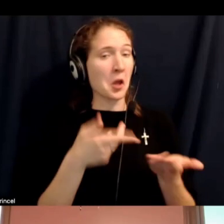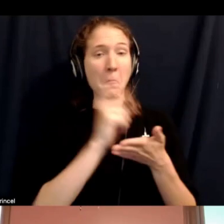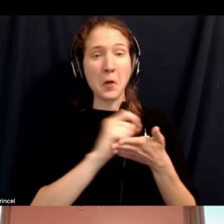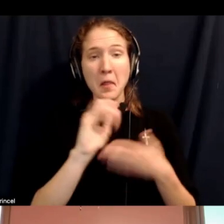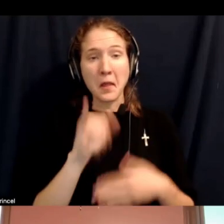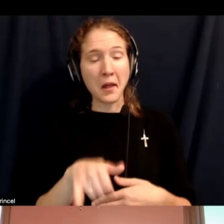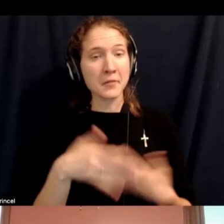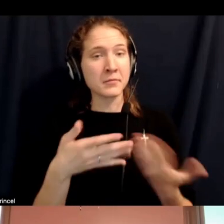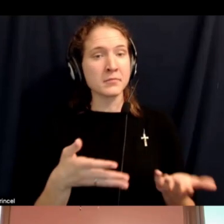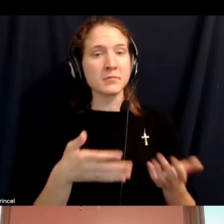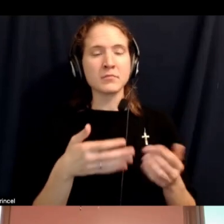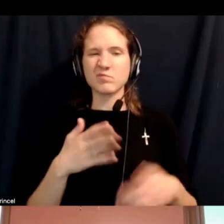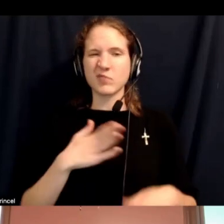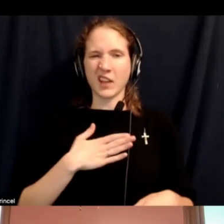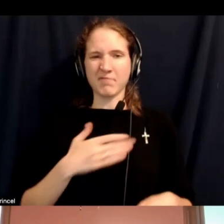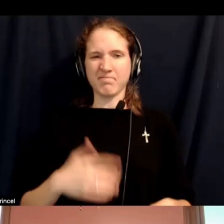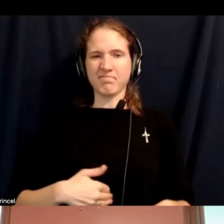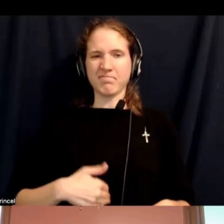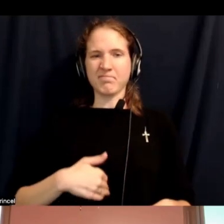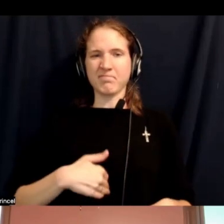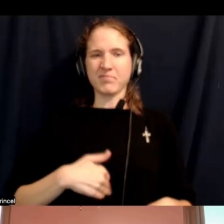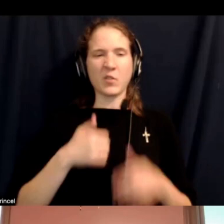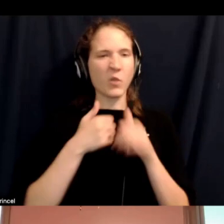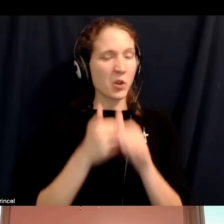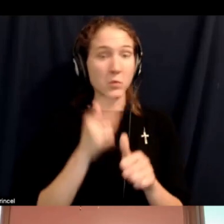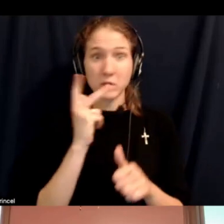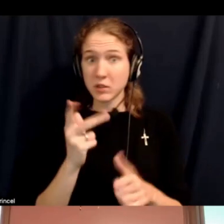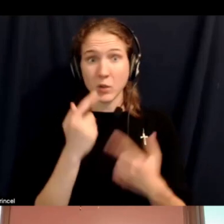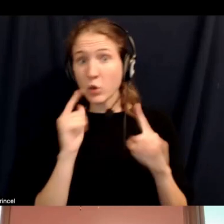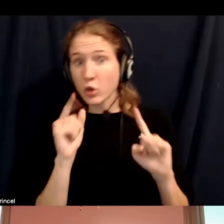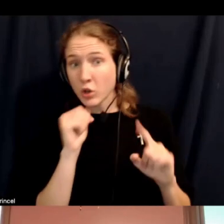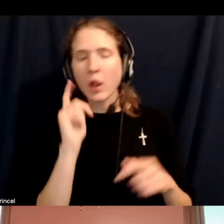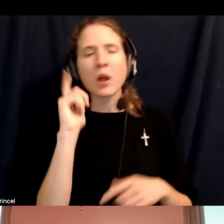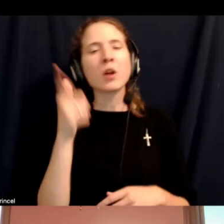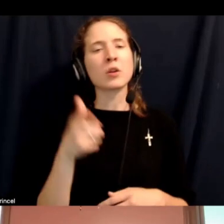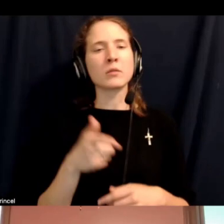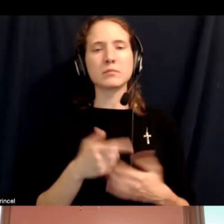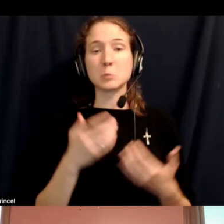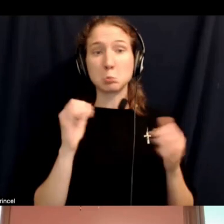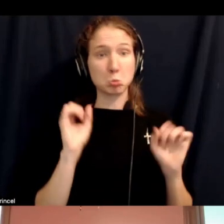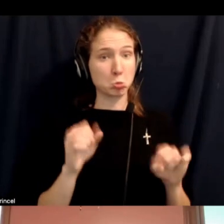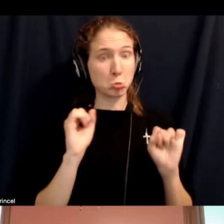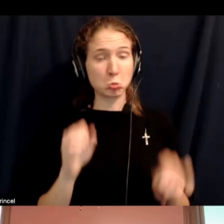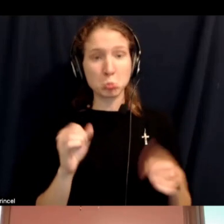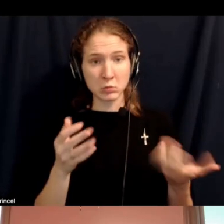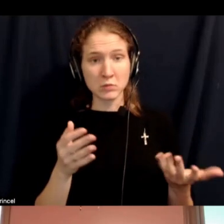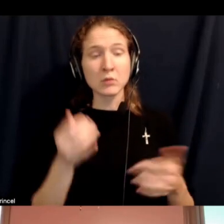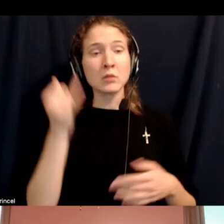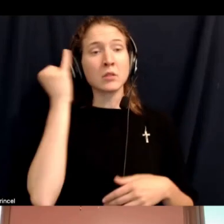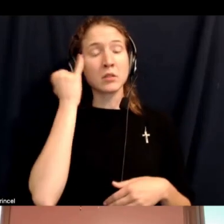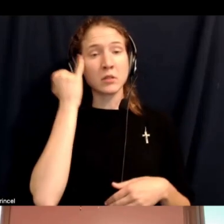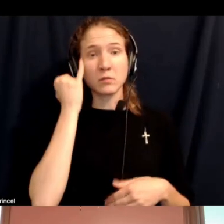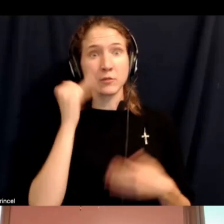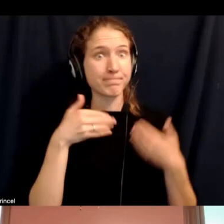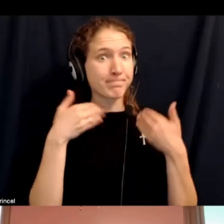I'm just going to follow my impulses, and then later we'll see if that works. And chances are, when I've done something impulsive,